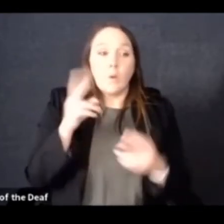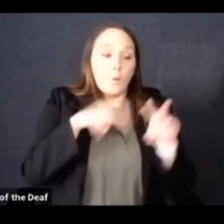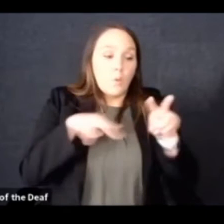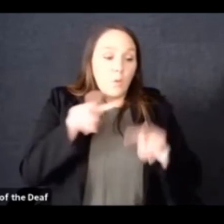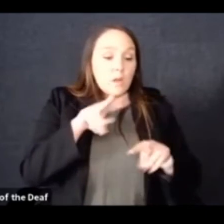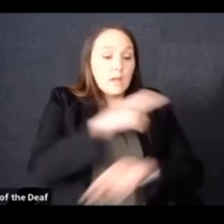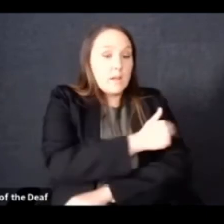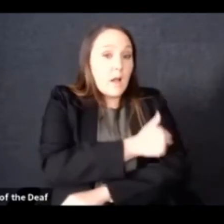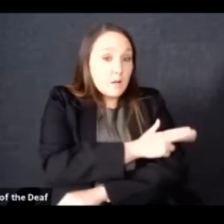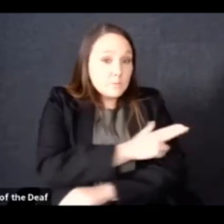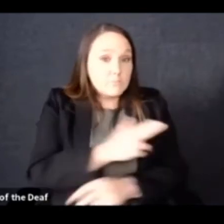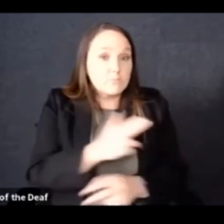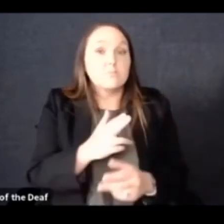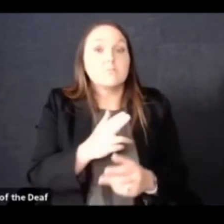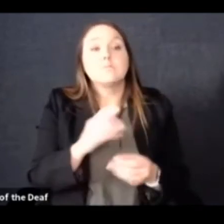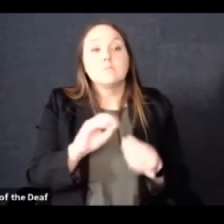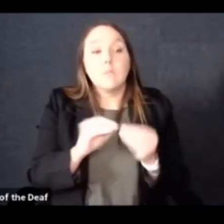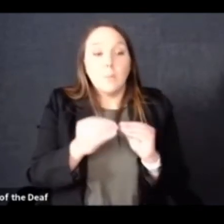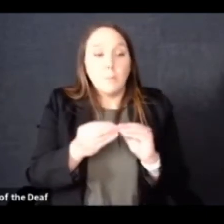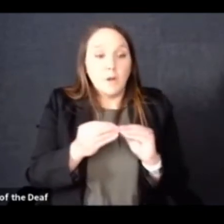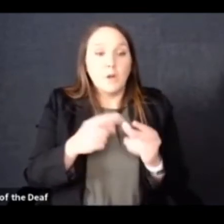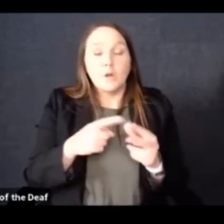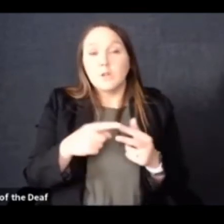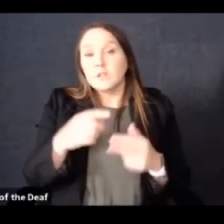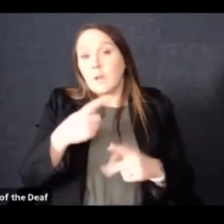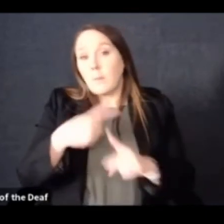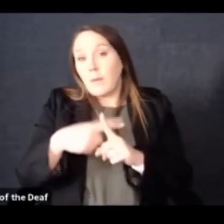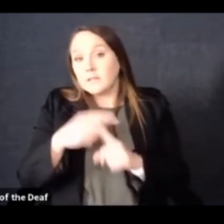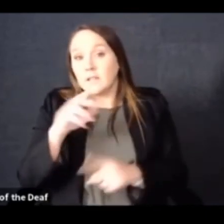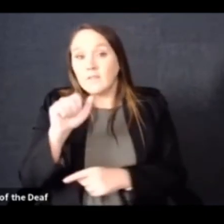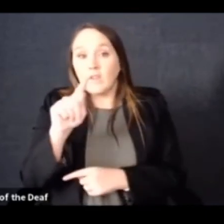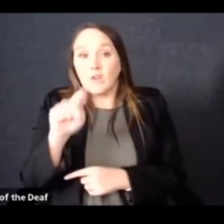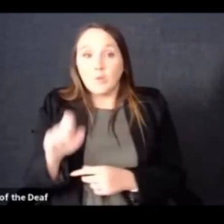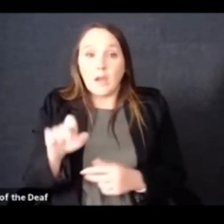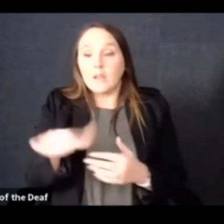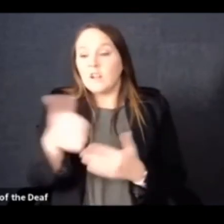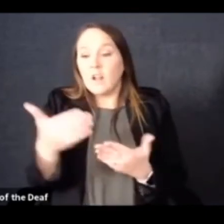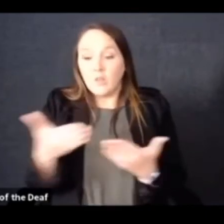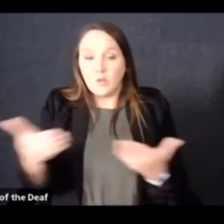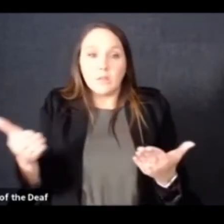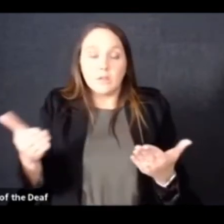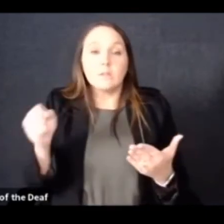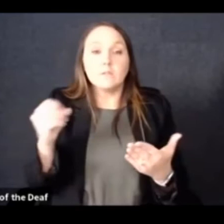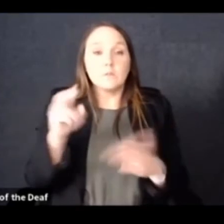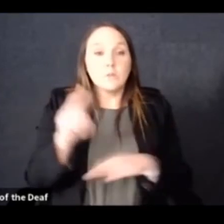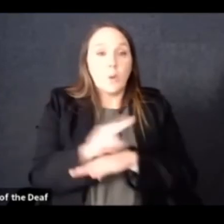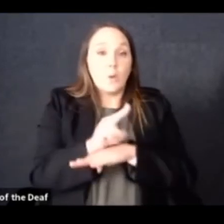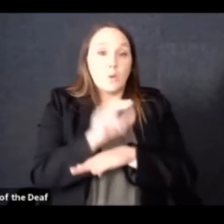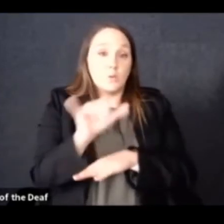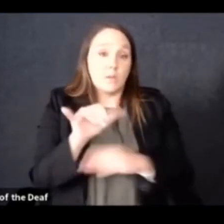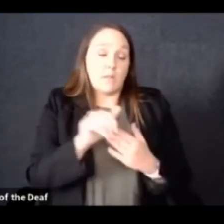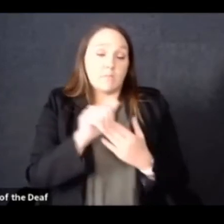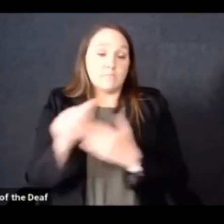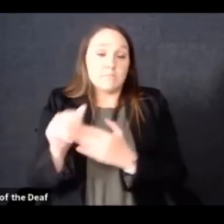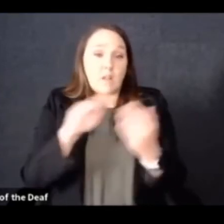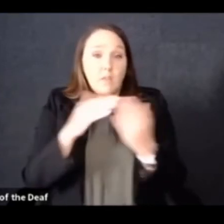as hospitalizations, positivity rates, and other things. So using those to guide the community and to guide the Board of Health